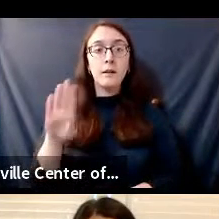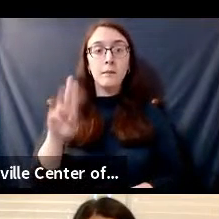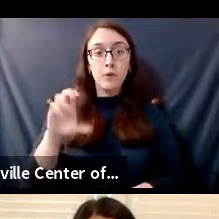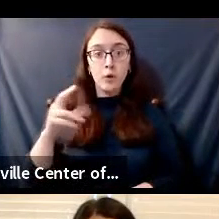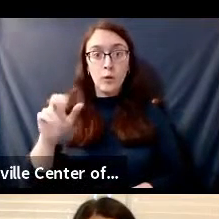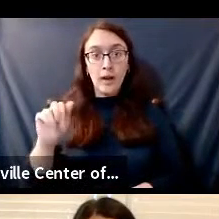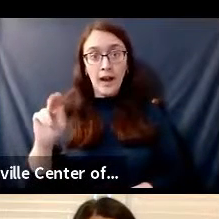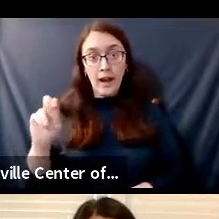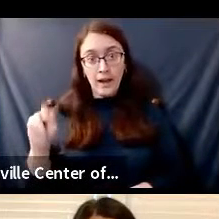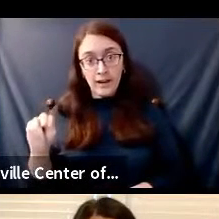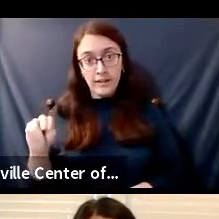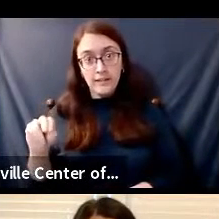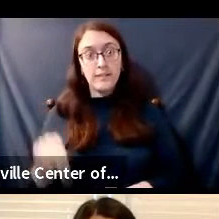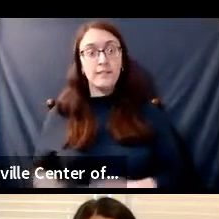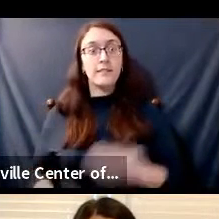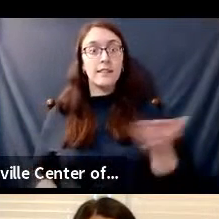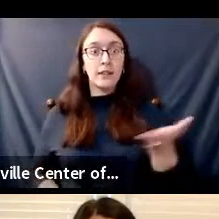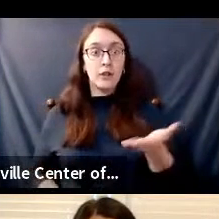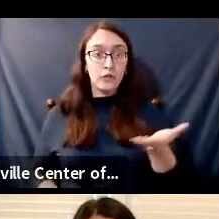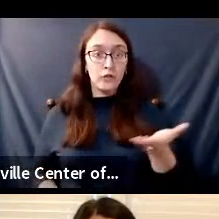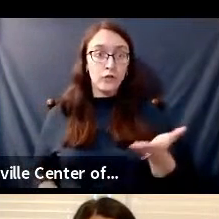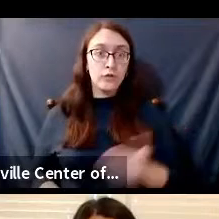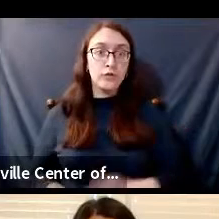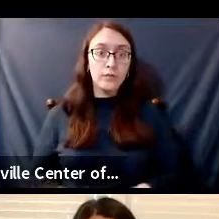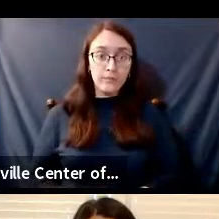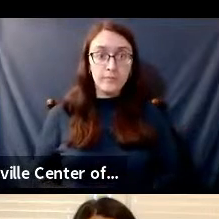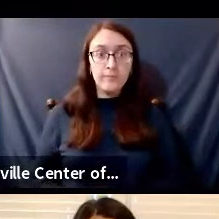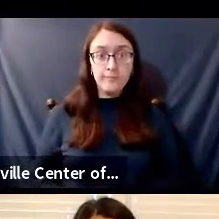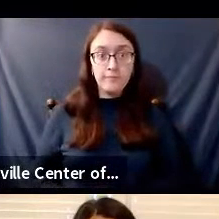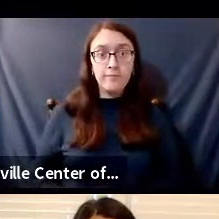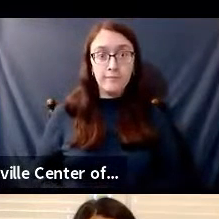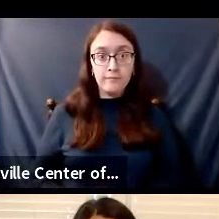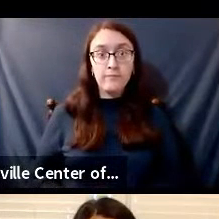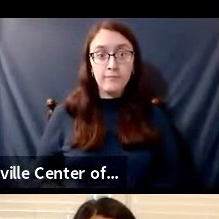Buchanan. Present.